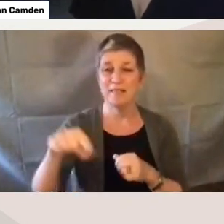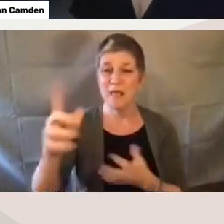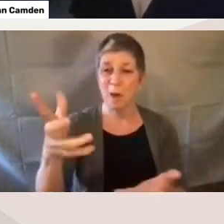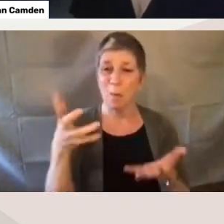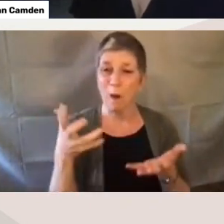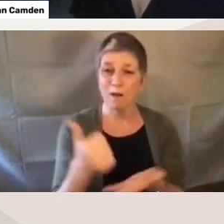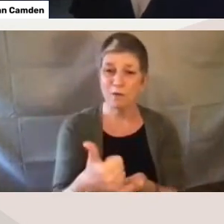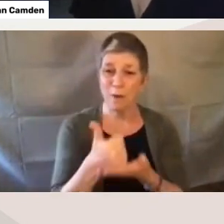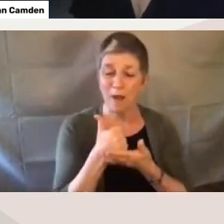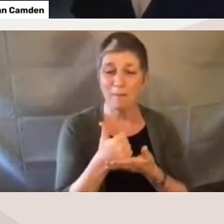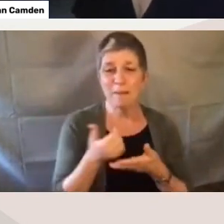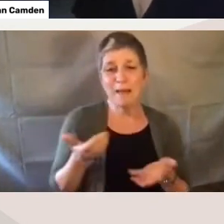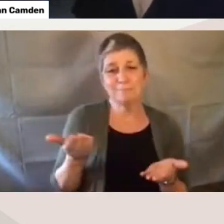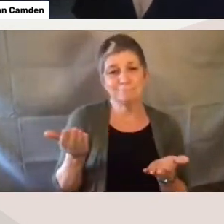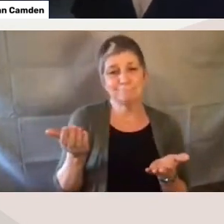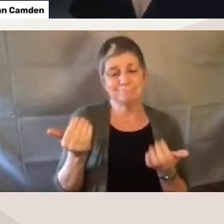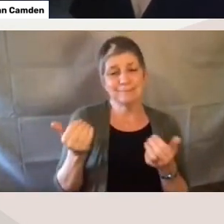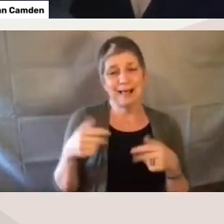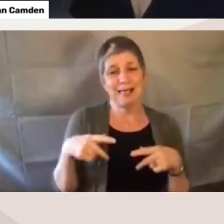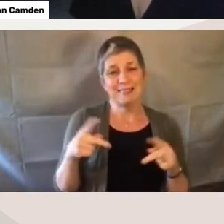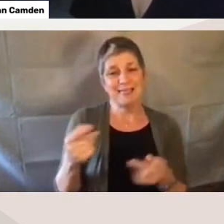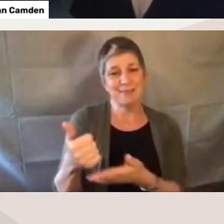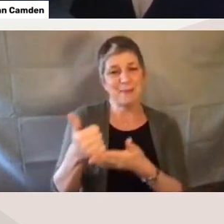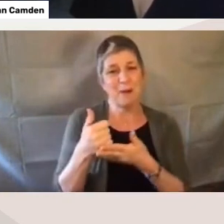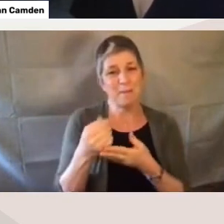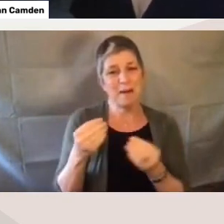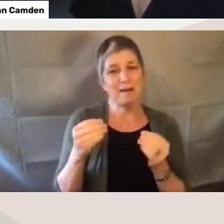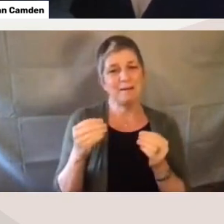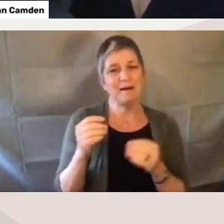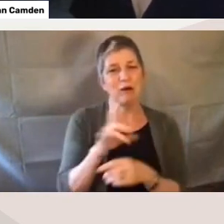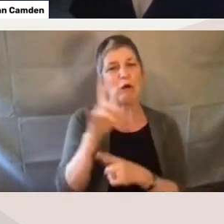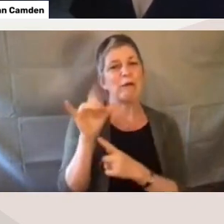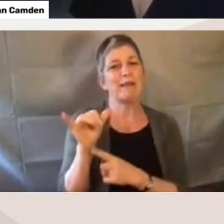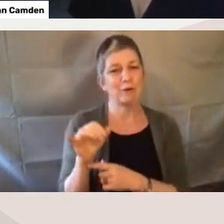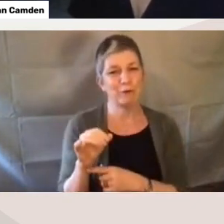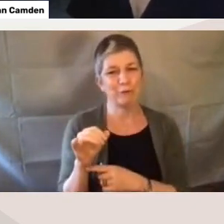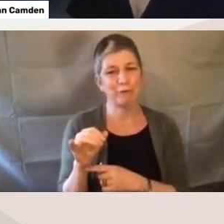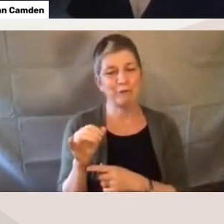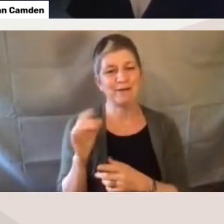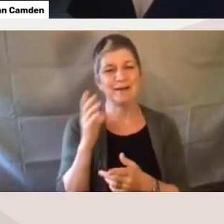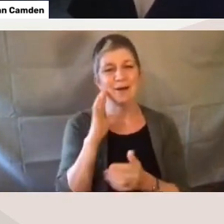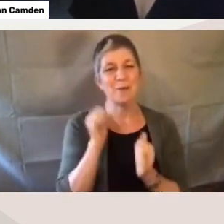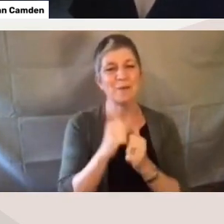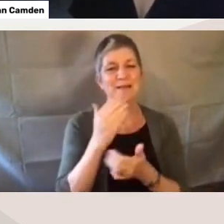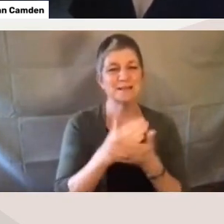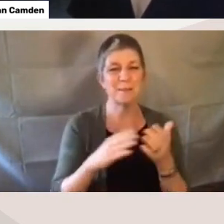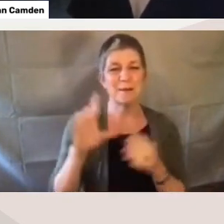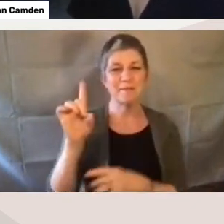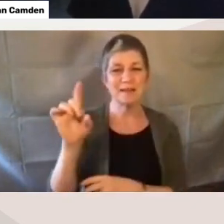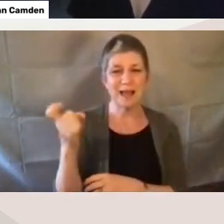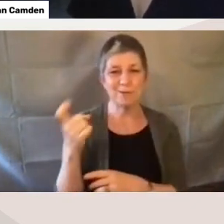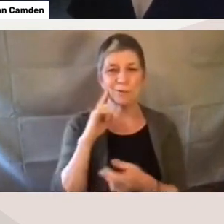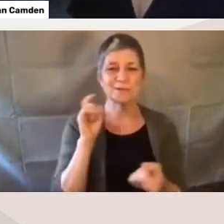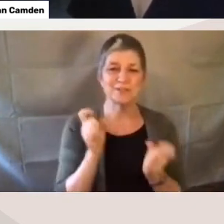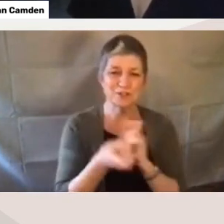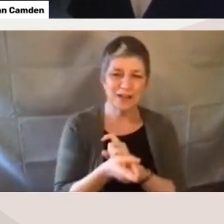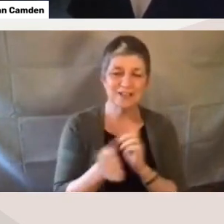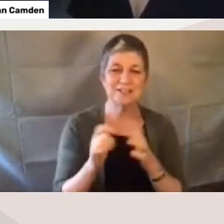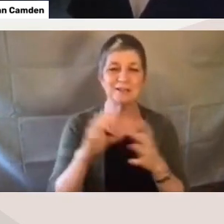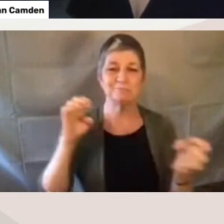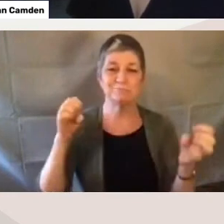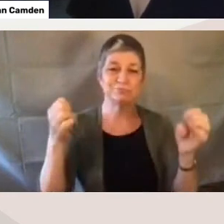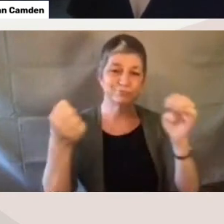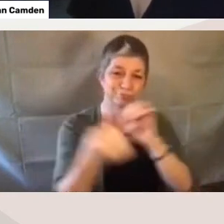and maybe let them help a little earlier in some of the diagnosis and changes and evolutions